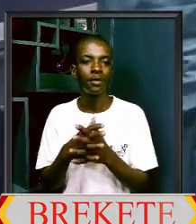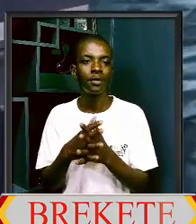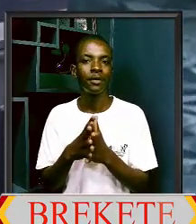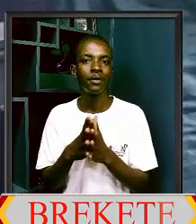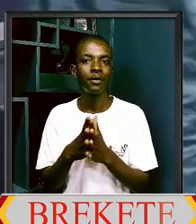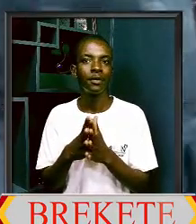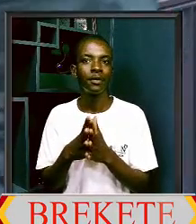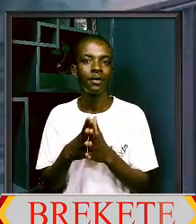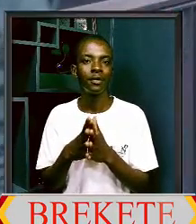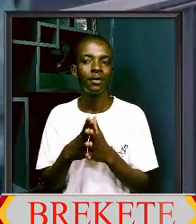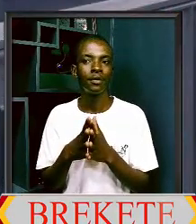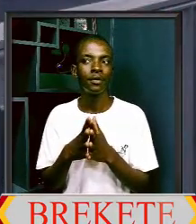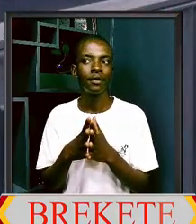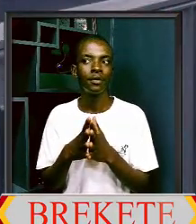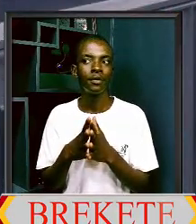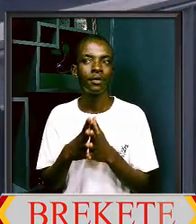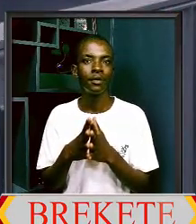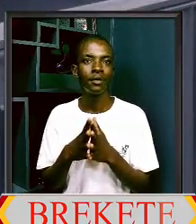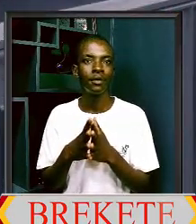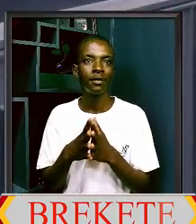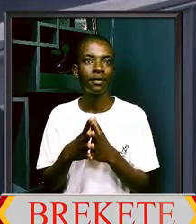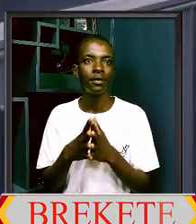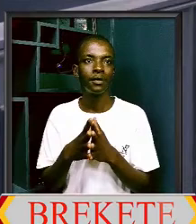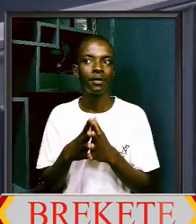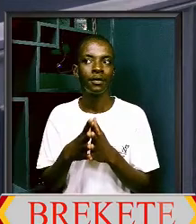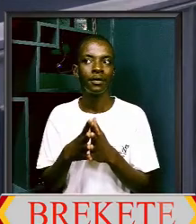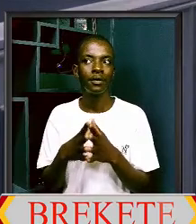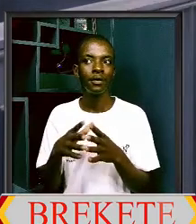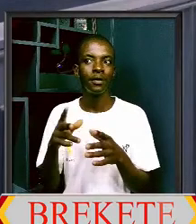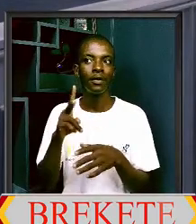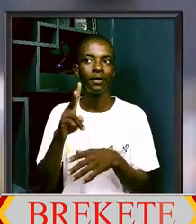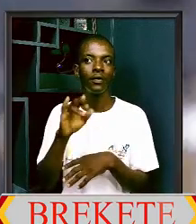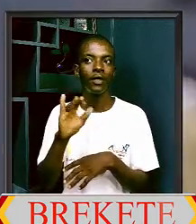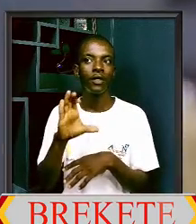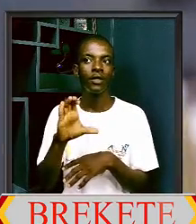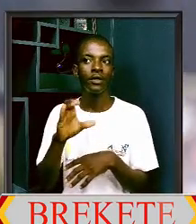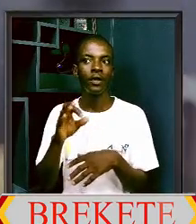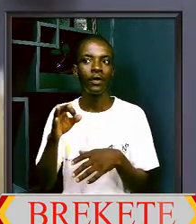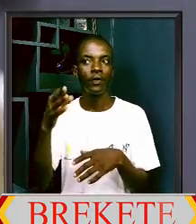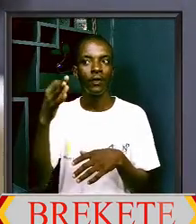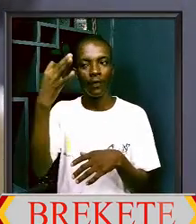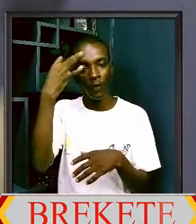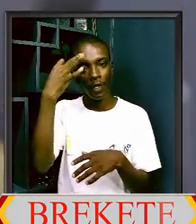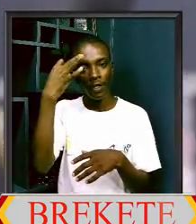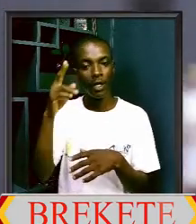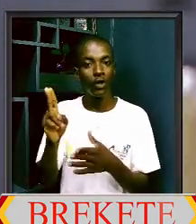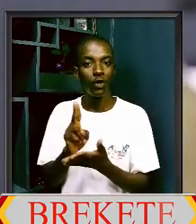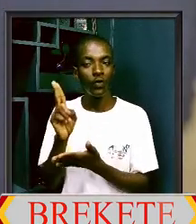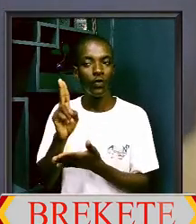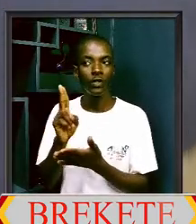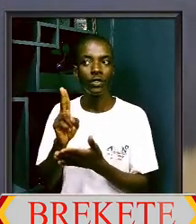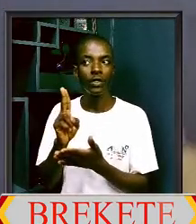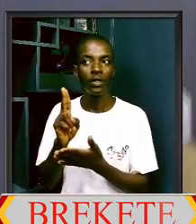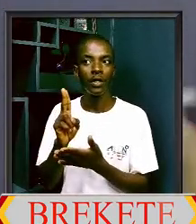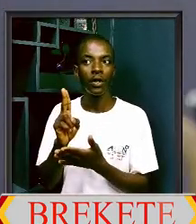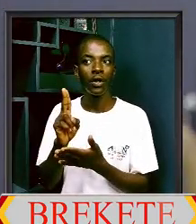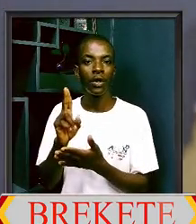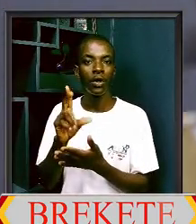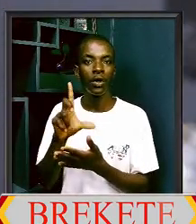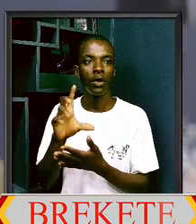school welcome sir the vice Chancellor of the federal University